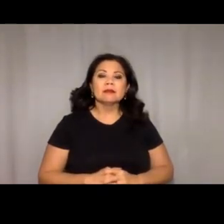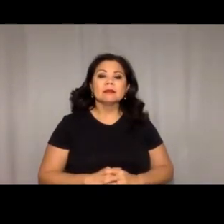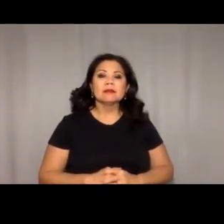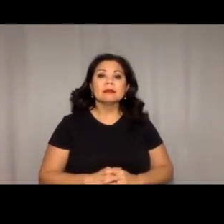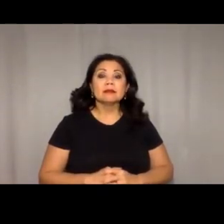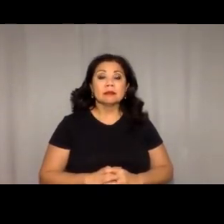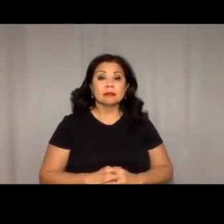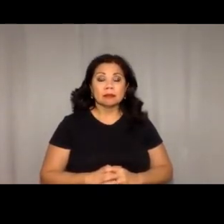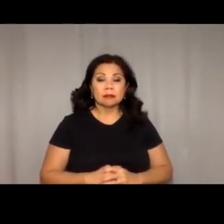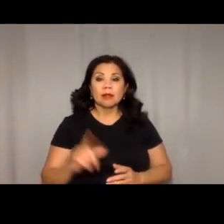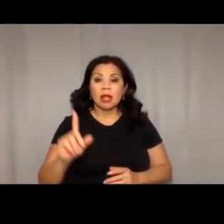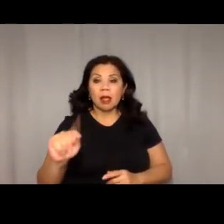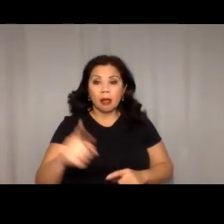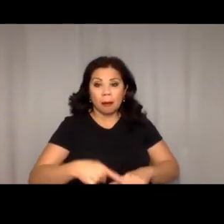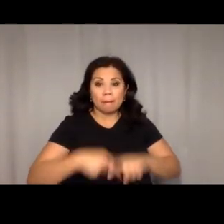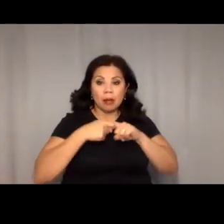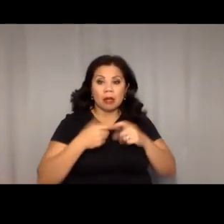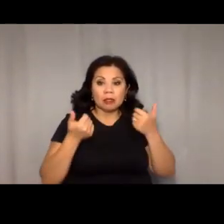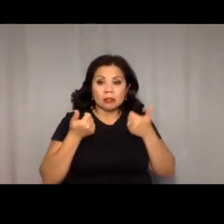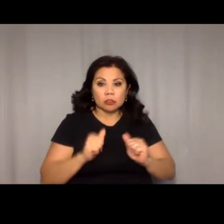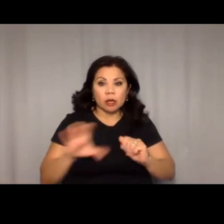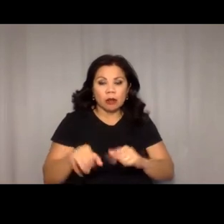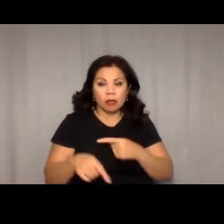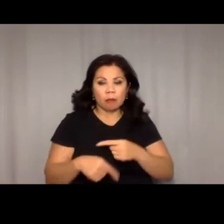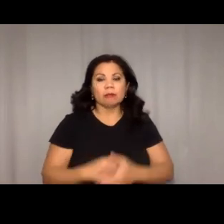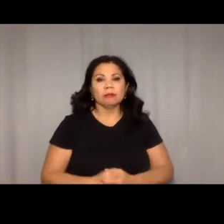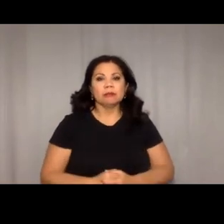All right, go ahead and press pause and try that one.